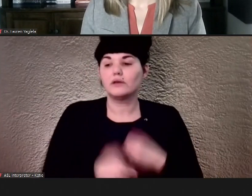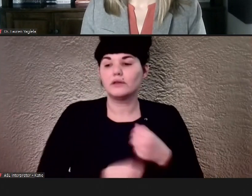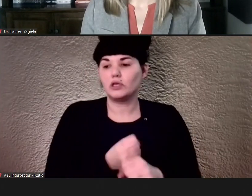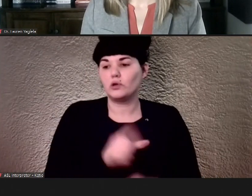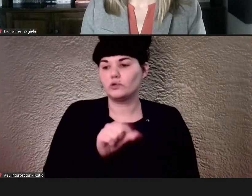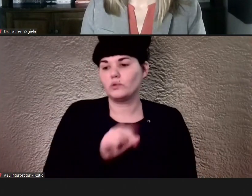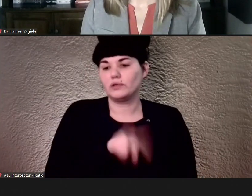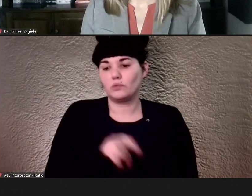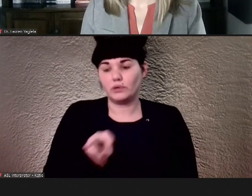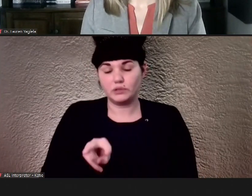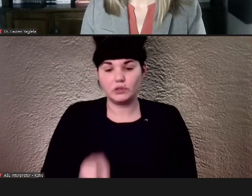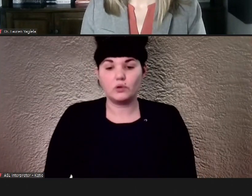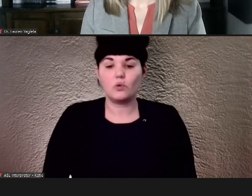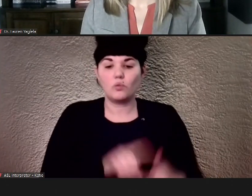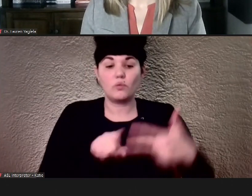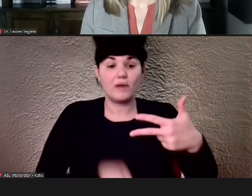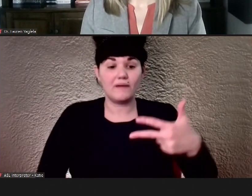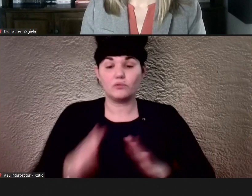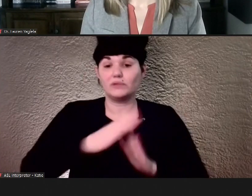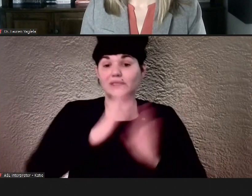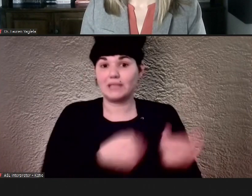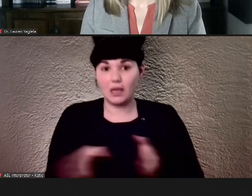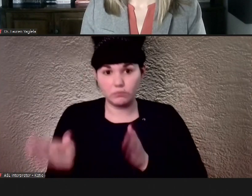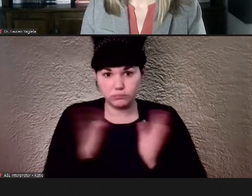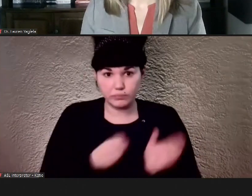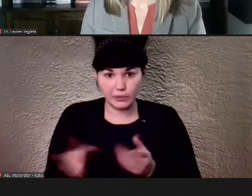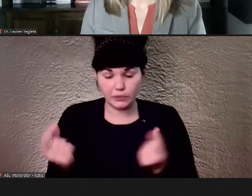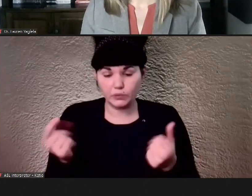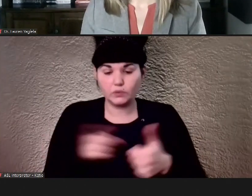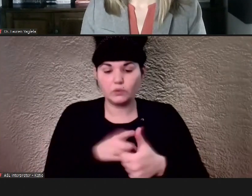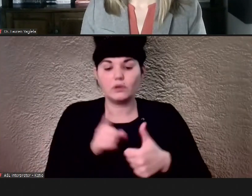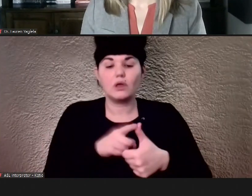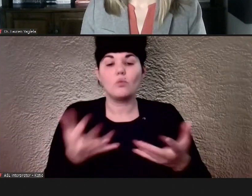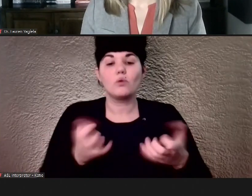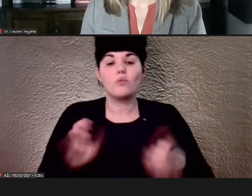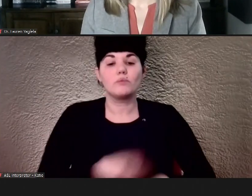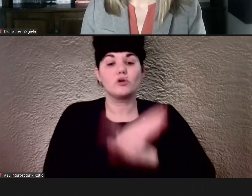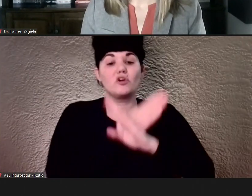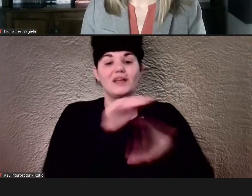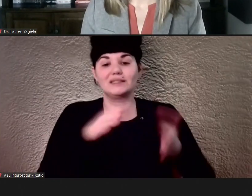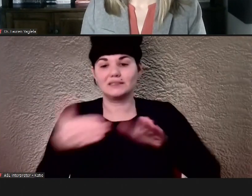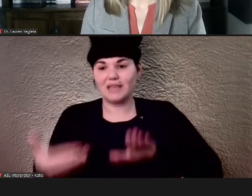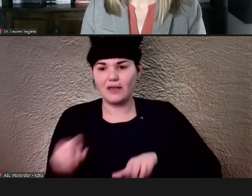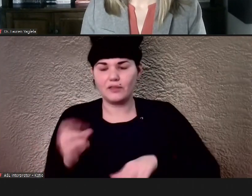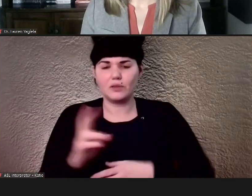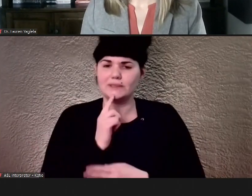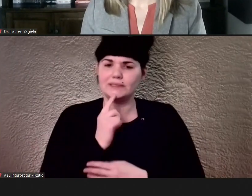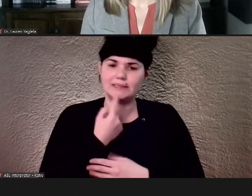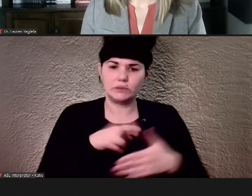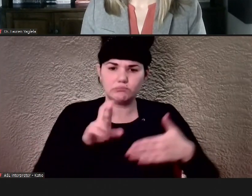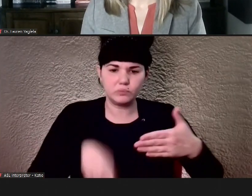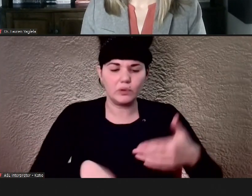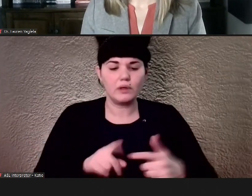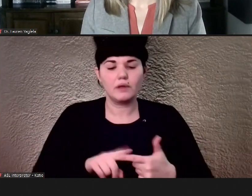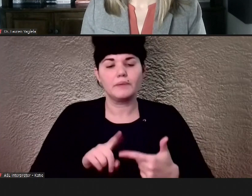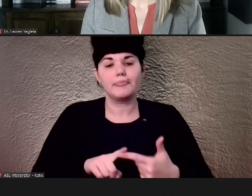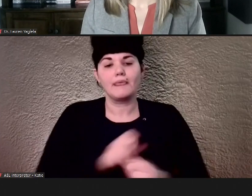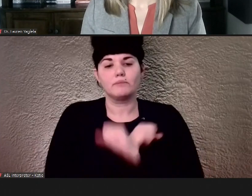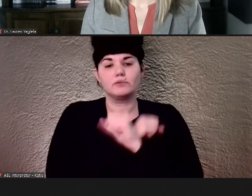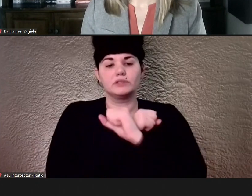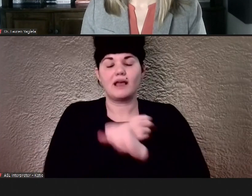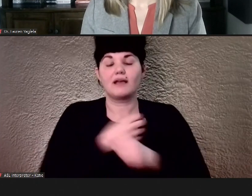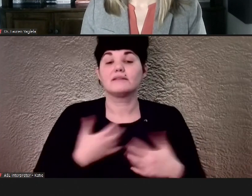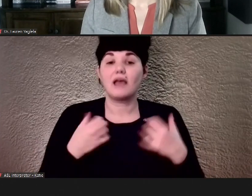are based on our three main strategies, which is preventing deaths and severe outcomes, protecting our healthcare capacity,